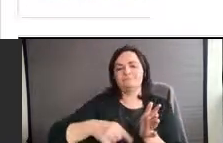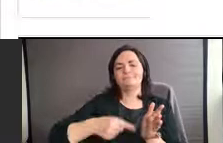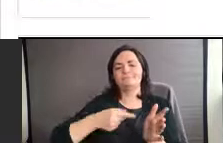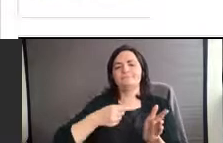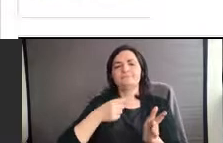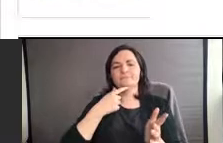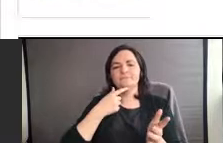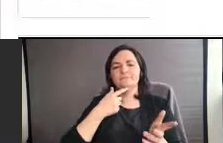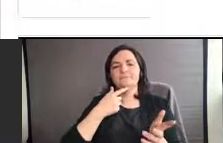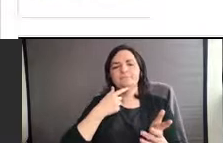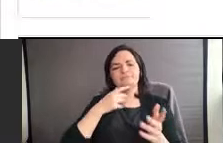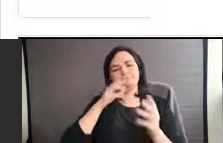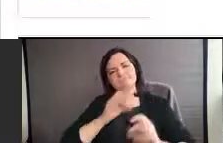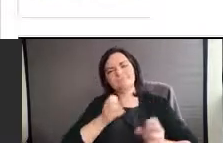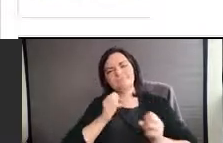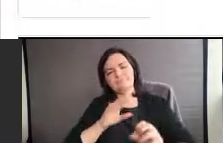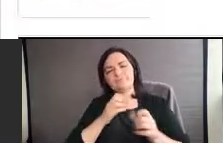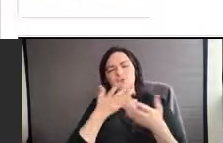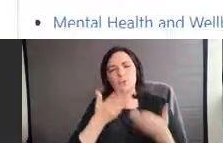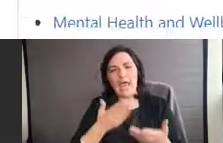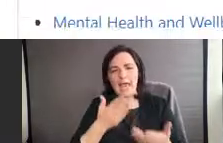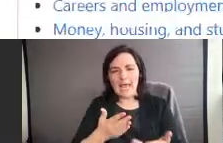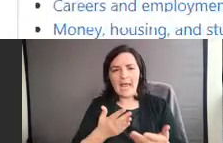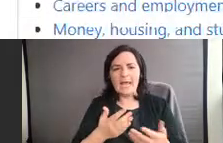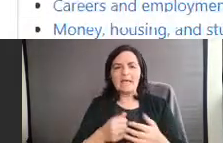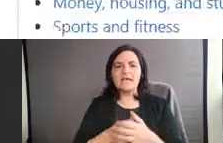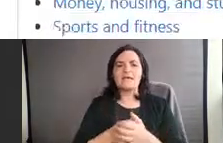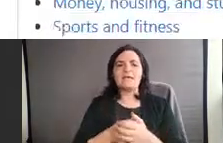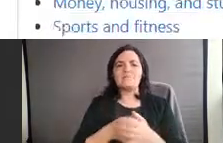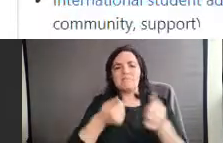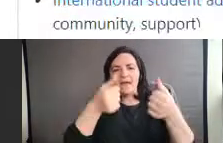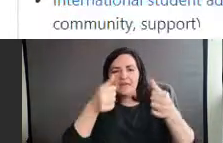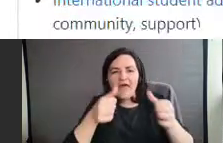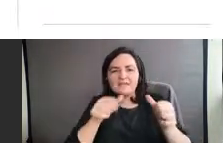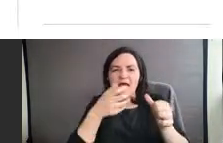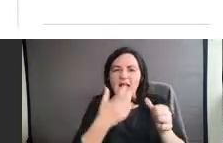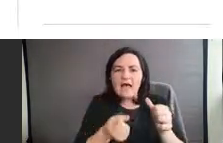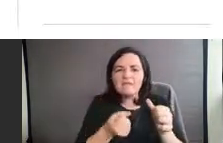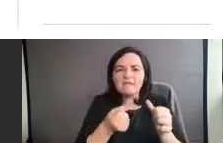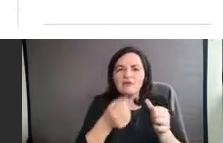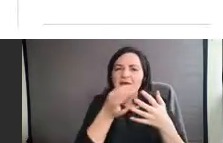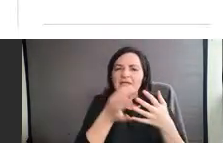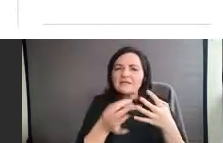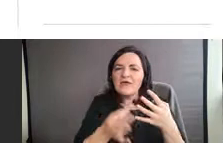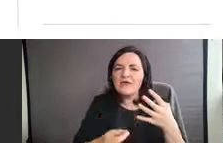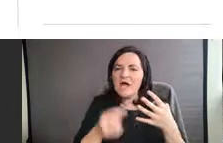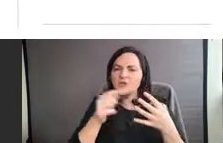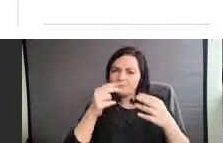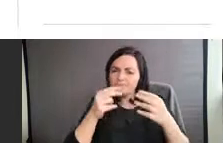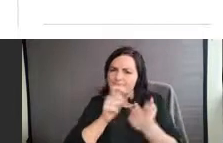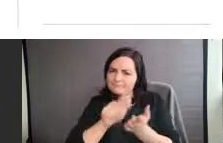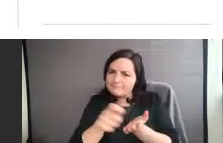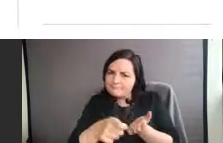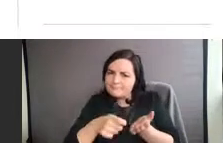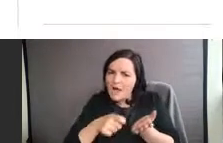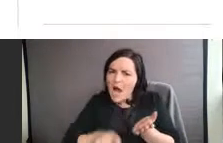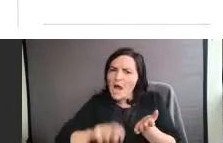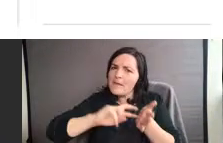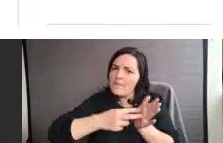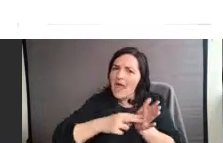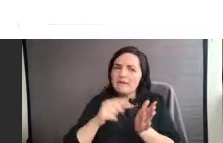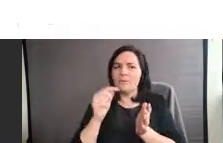work today. There's the criteria for marking the plan, and this was an interesting document which I encourage